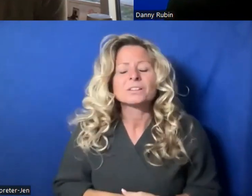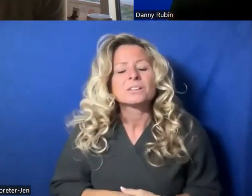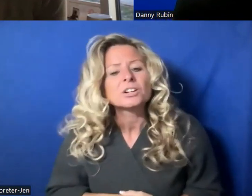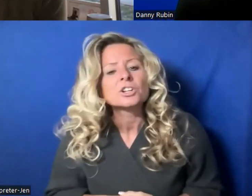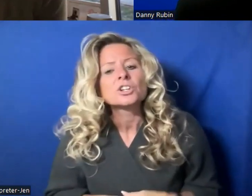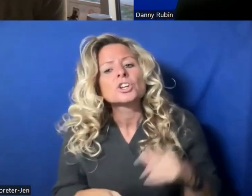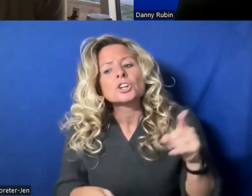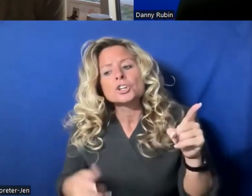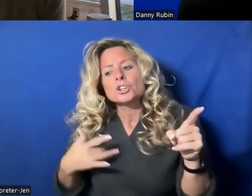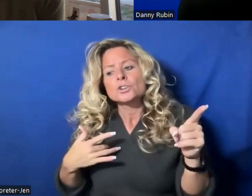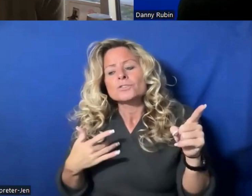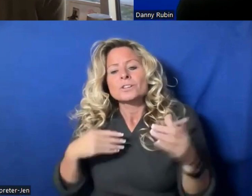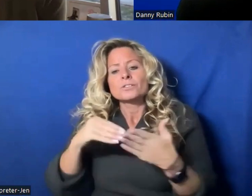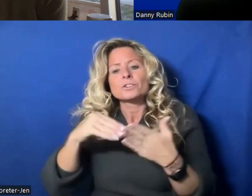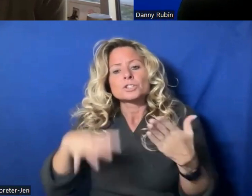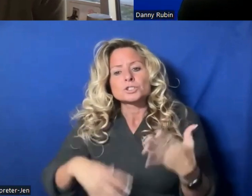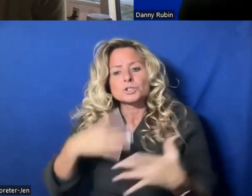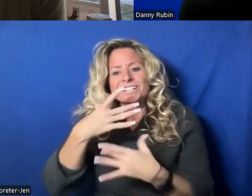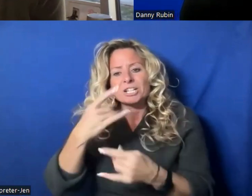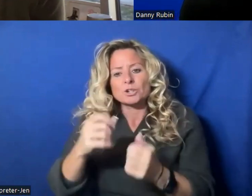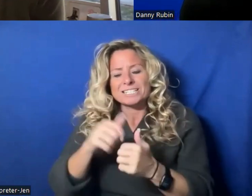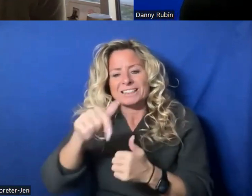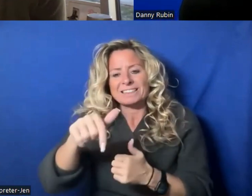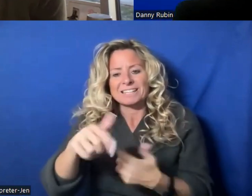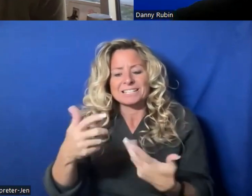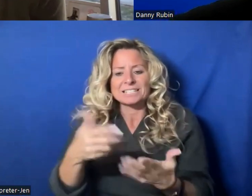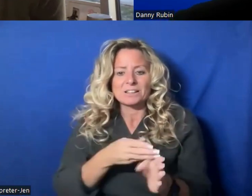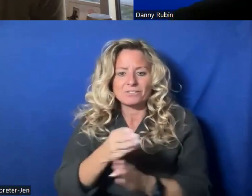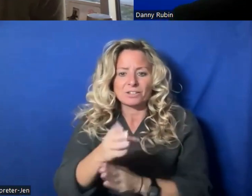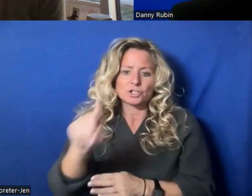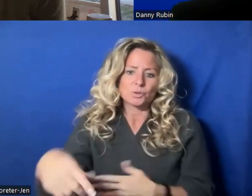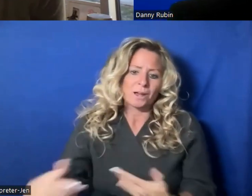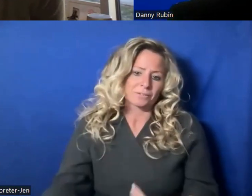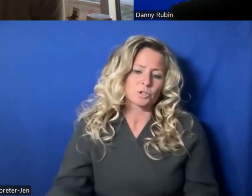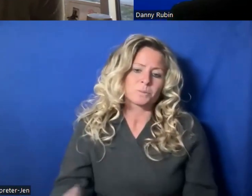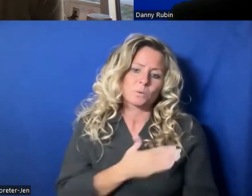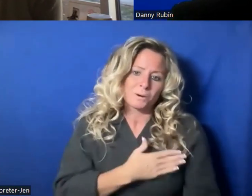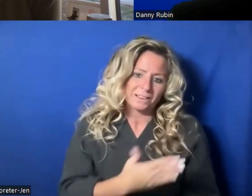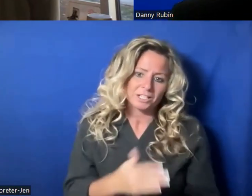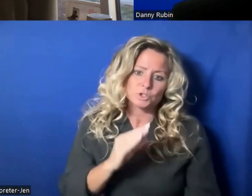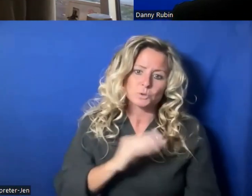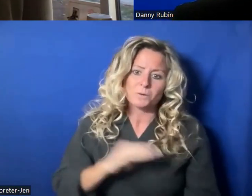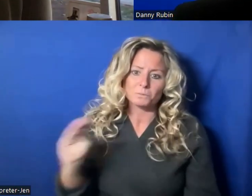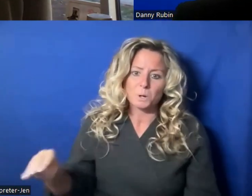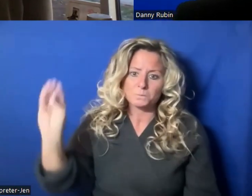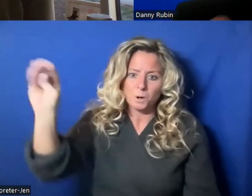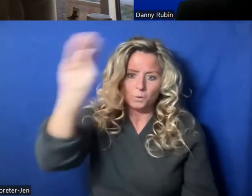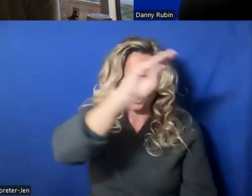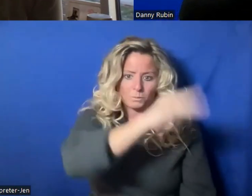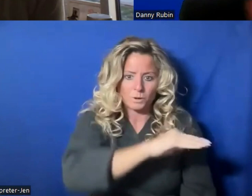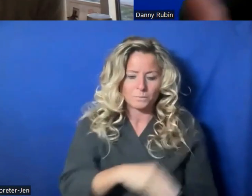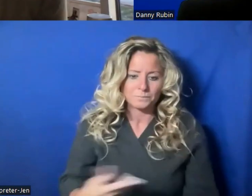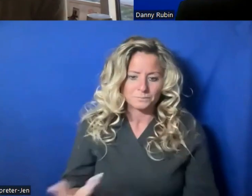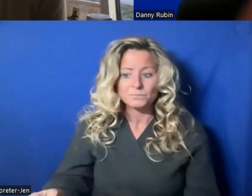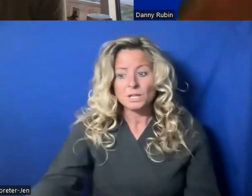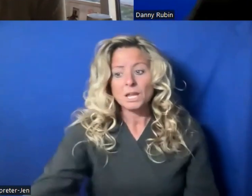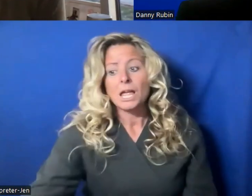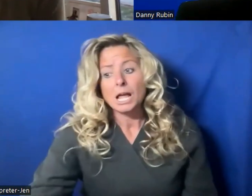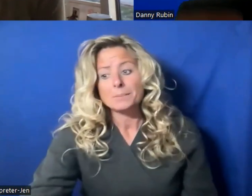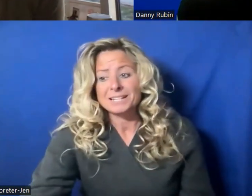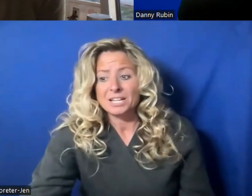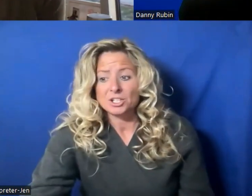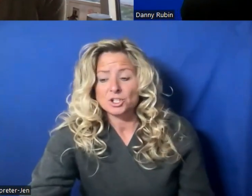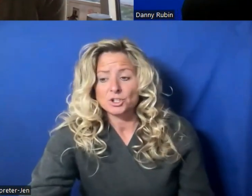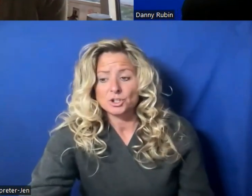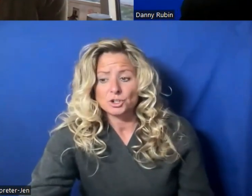feel like for a student interested in this field, you have to be willing to move around a little bit to kind of find. And you were saying if